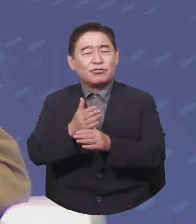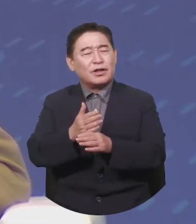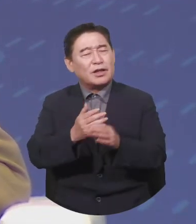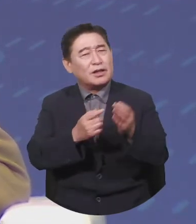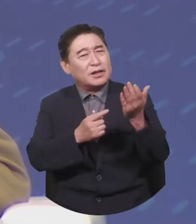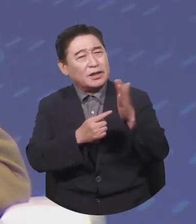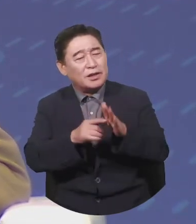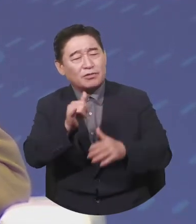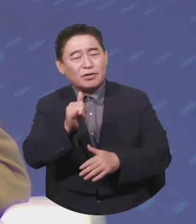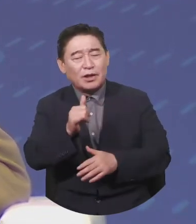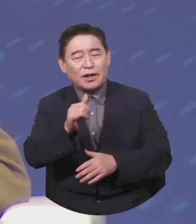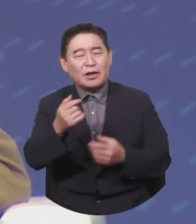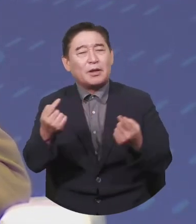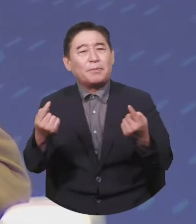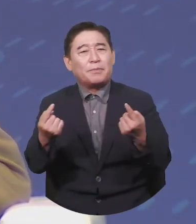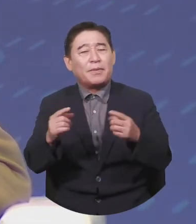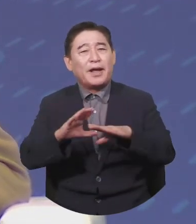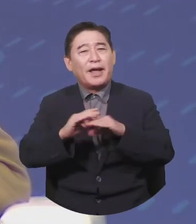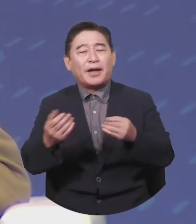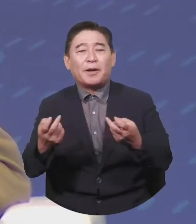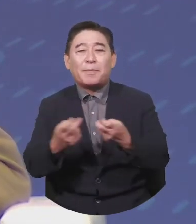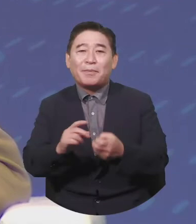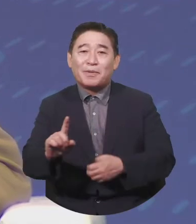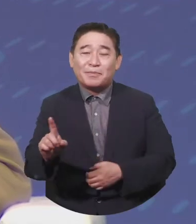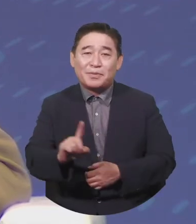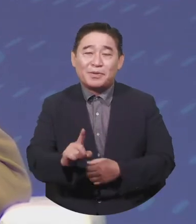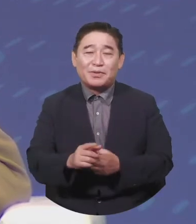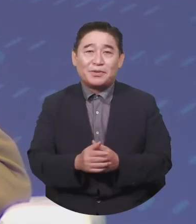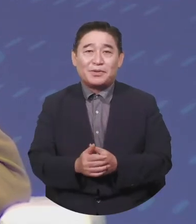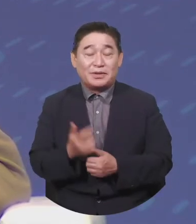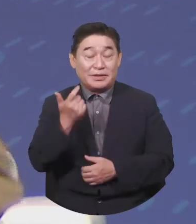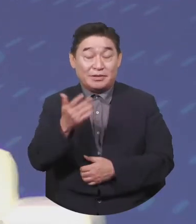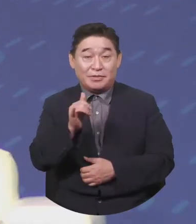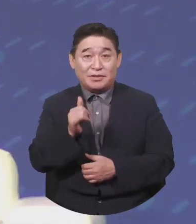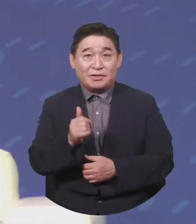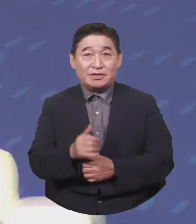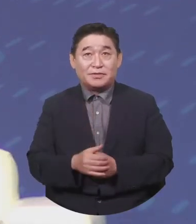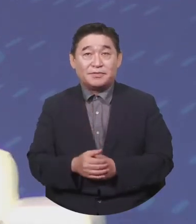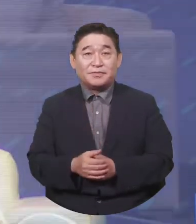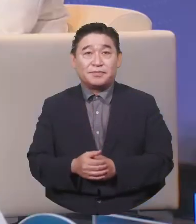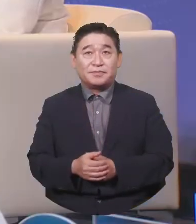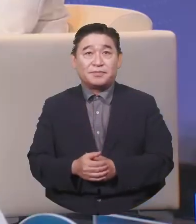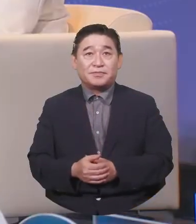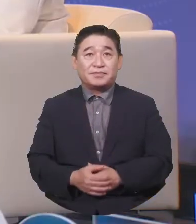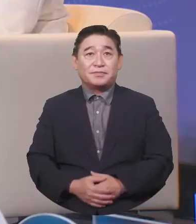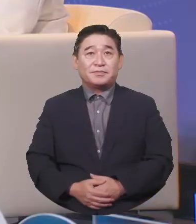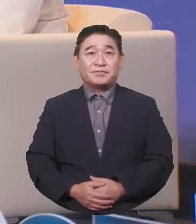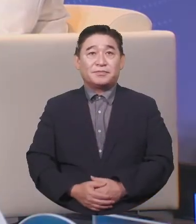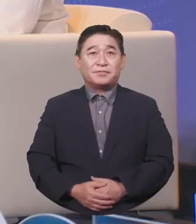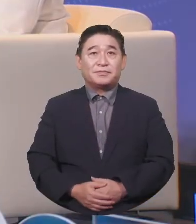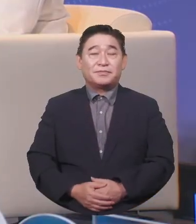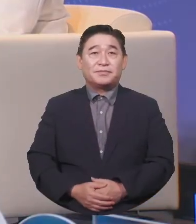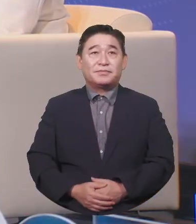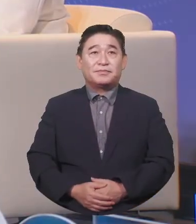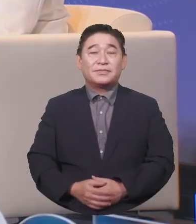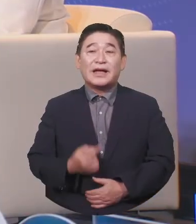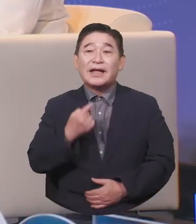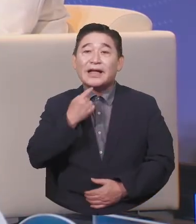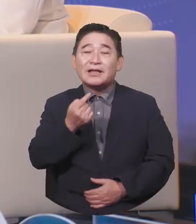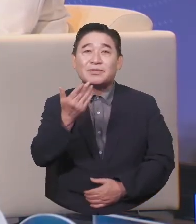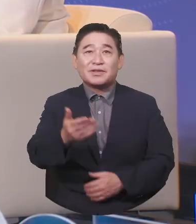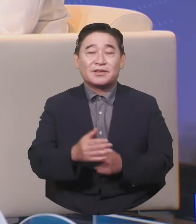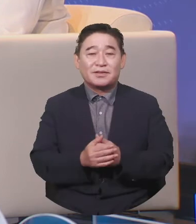the future plan for the multi-stakeholder partnership in your view? Okay, so Stefan, maybe 1 minute? Thank